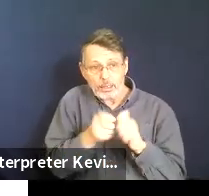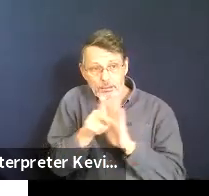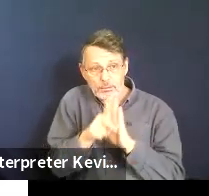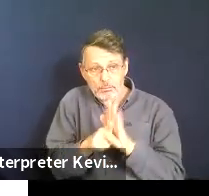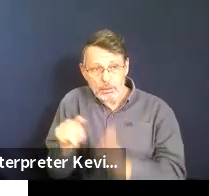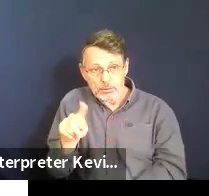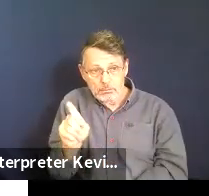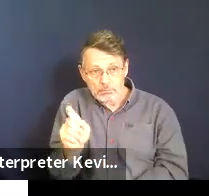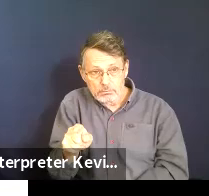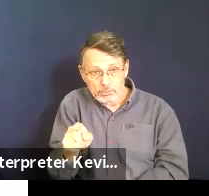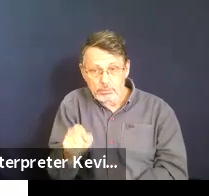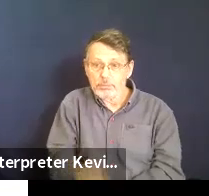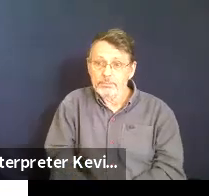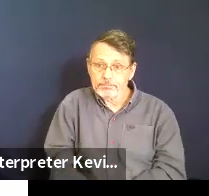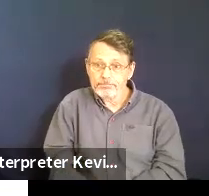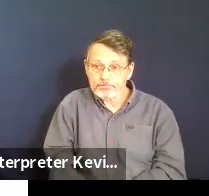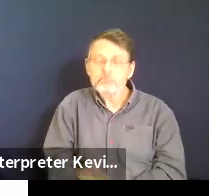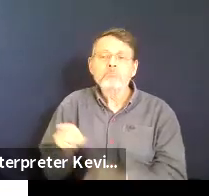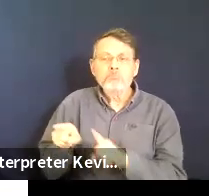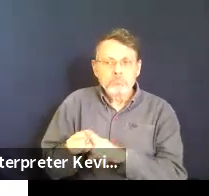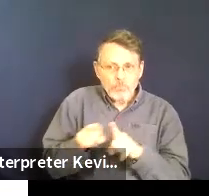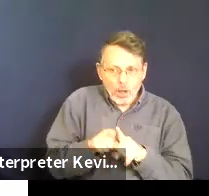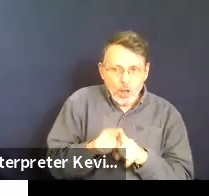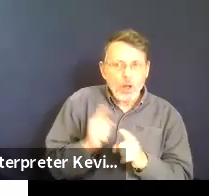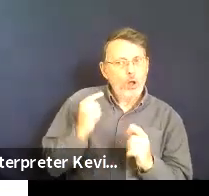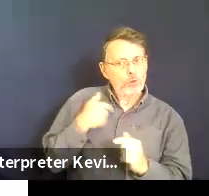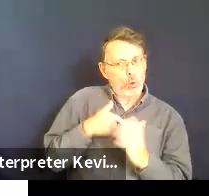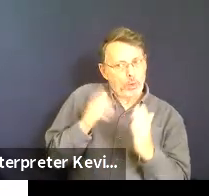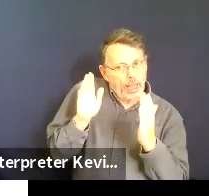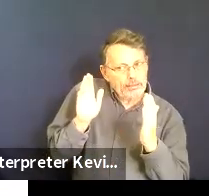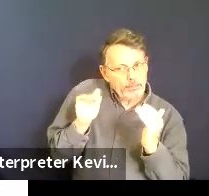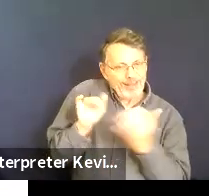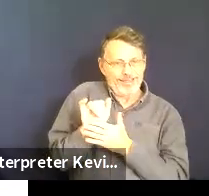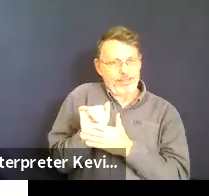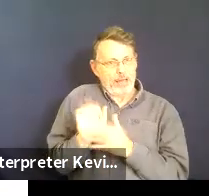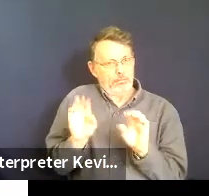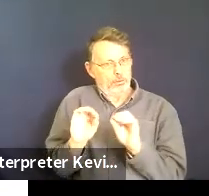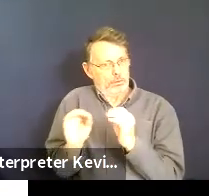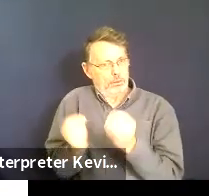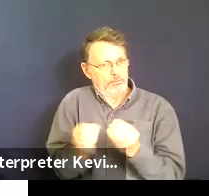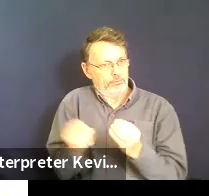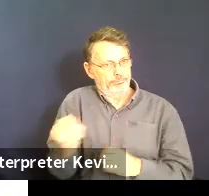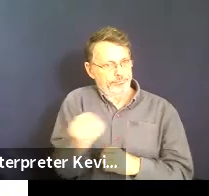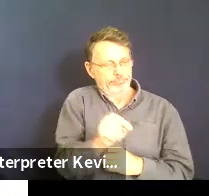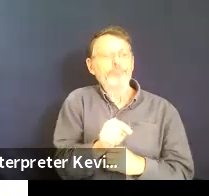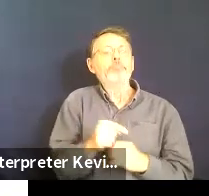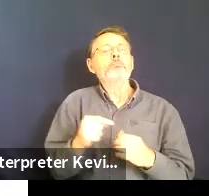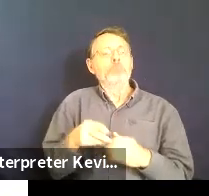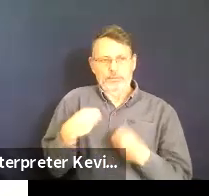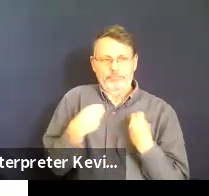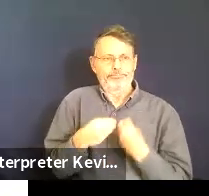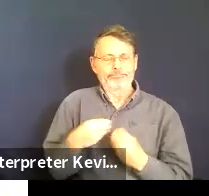policy? We also expect that the covered entity designates a